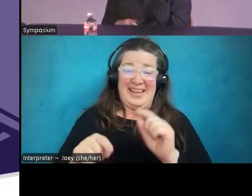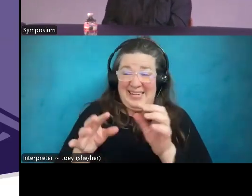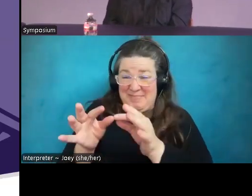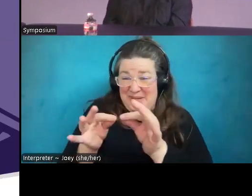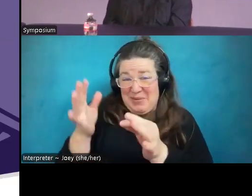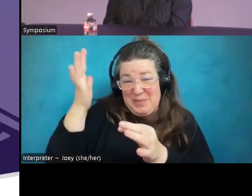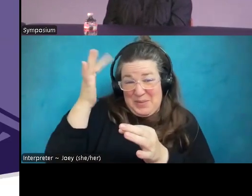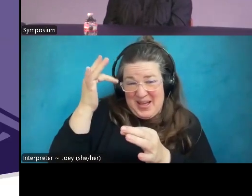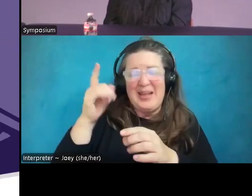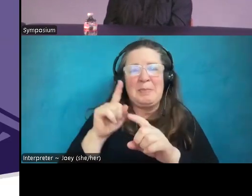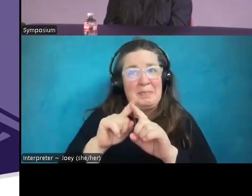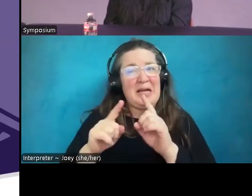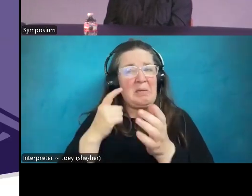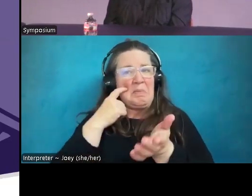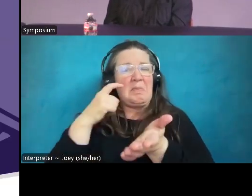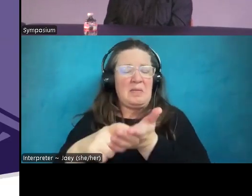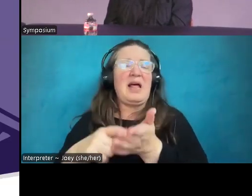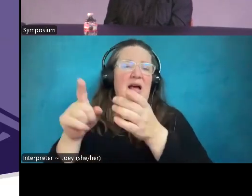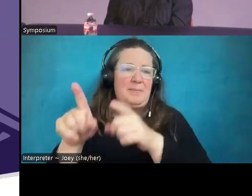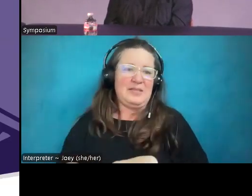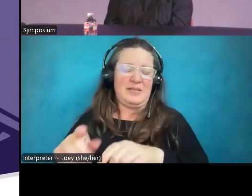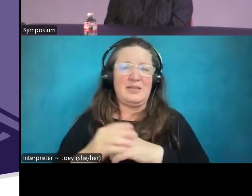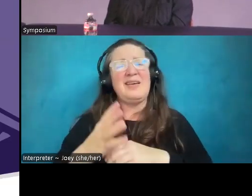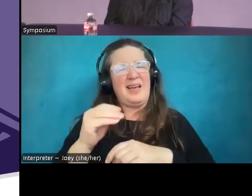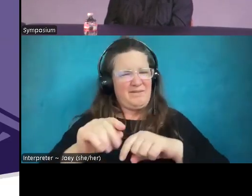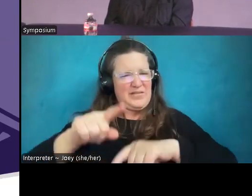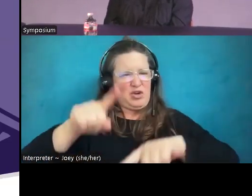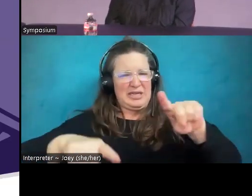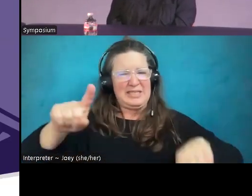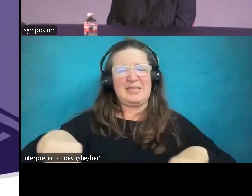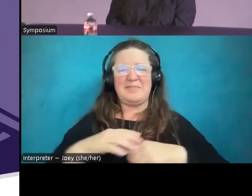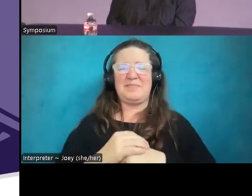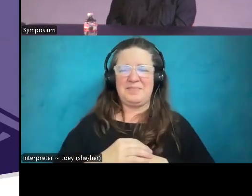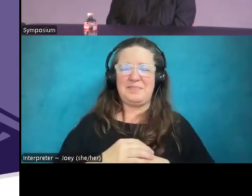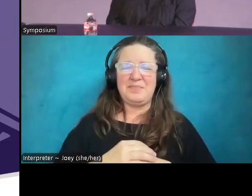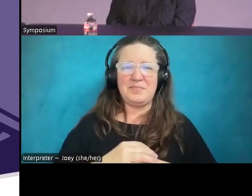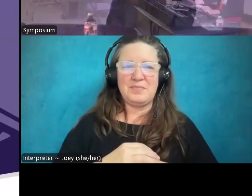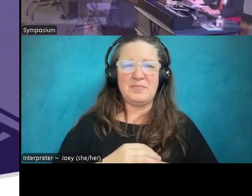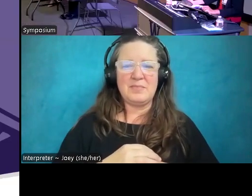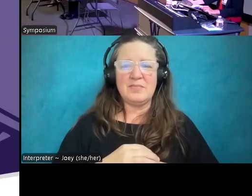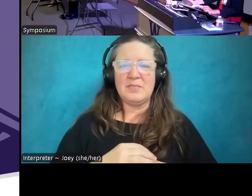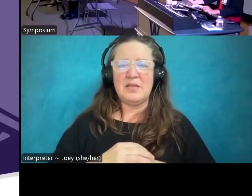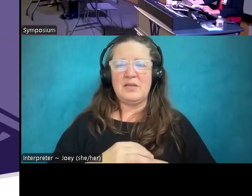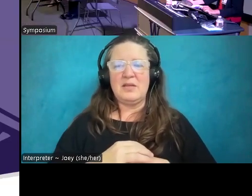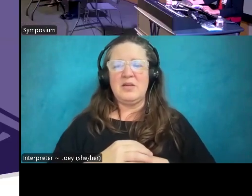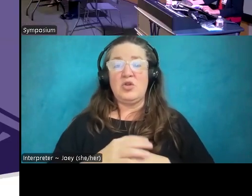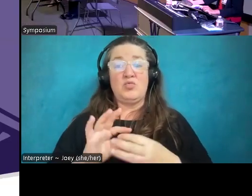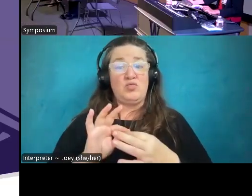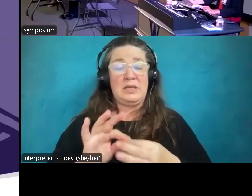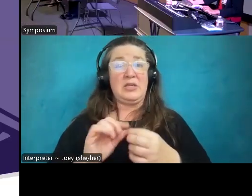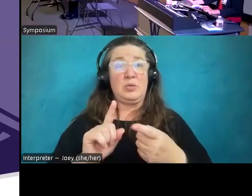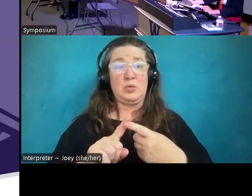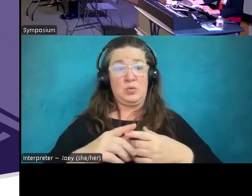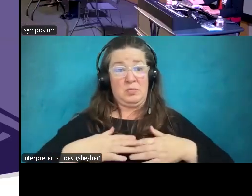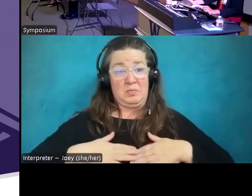want to add anything to it? Yeah, I was going to say Dr. Patel, when she writes, may have something to say about the physiology behind it. But I would just